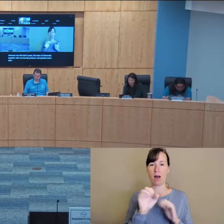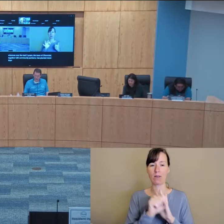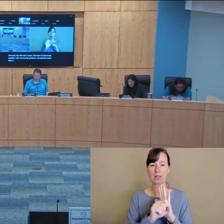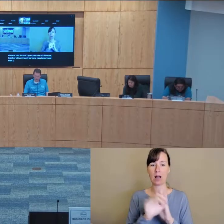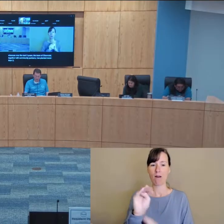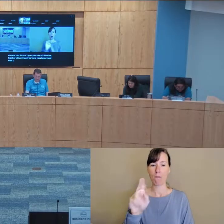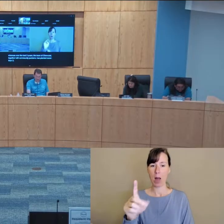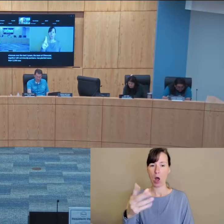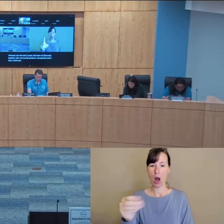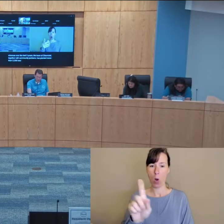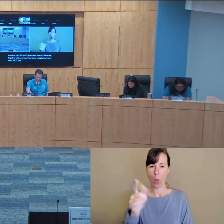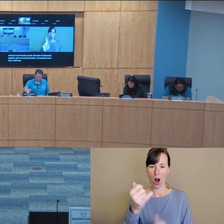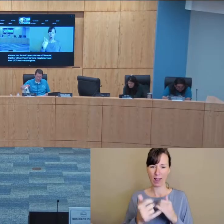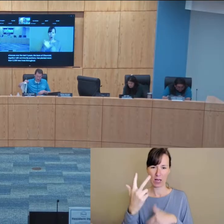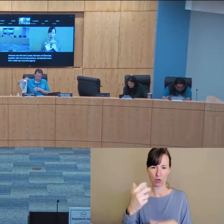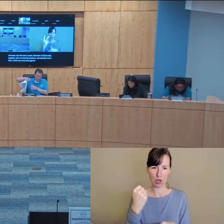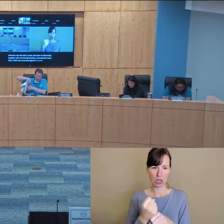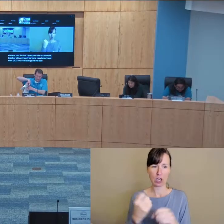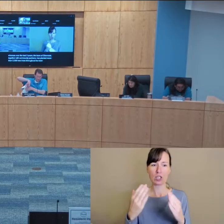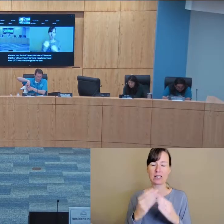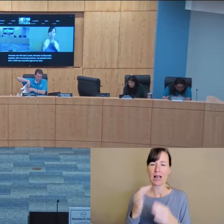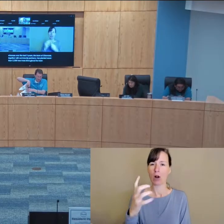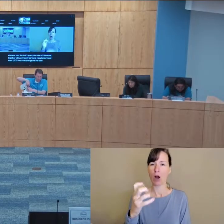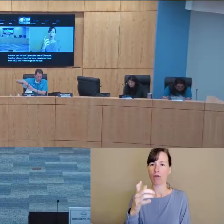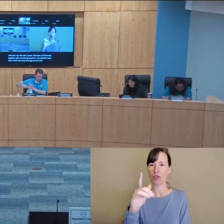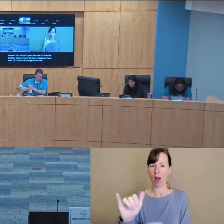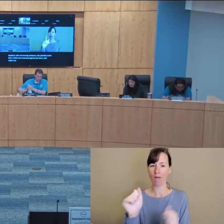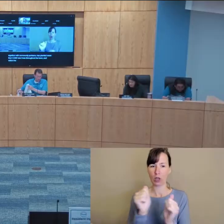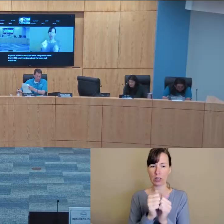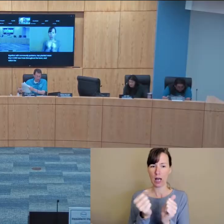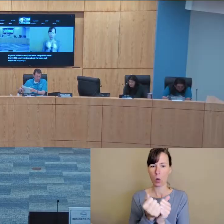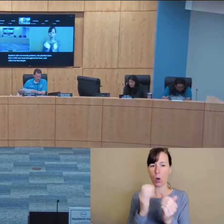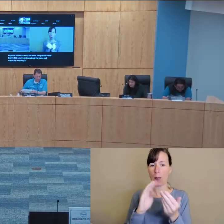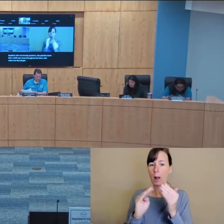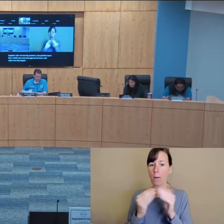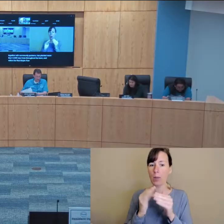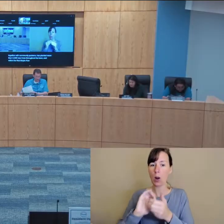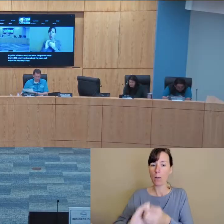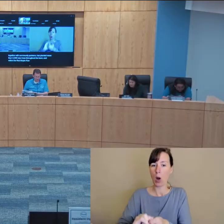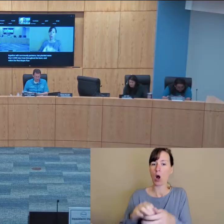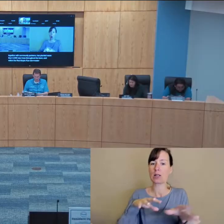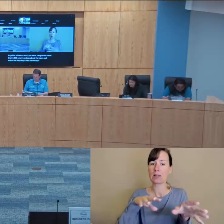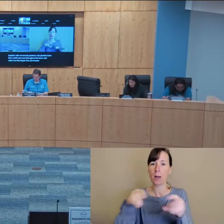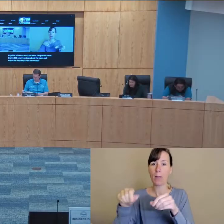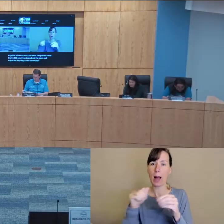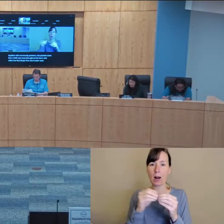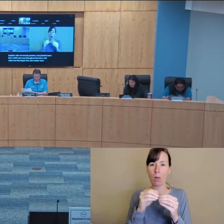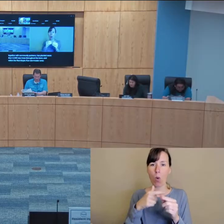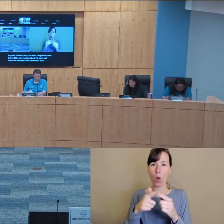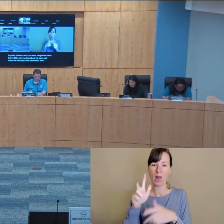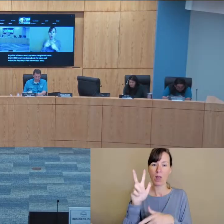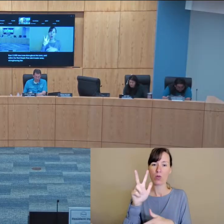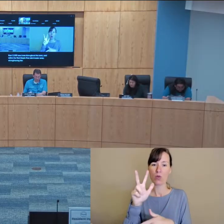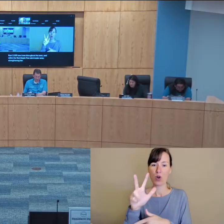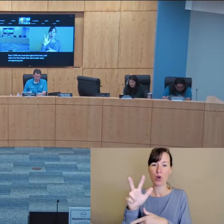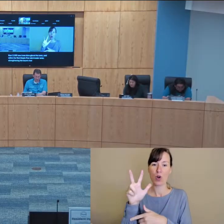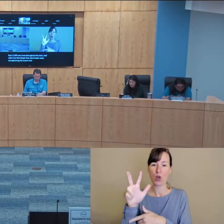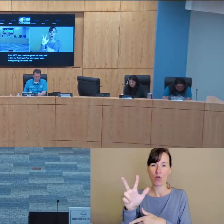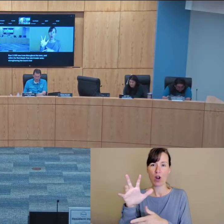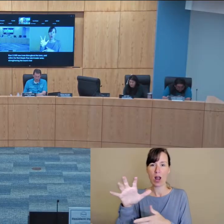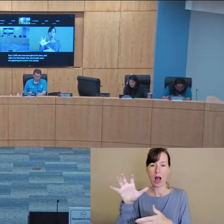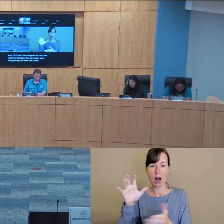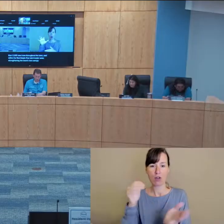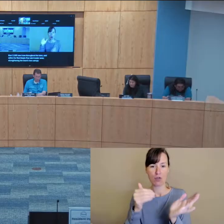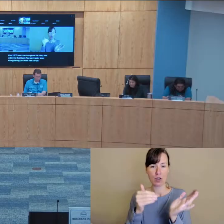new trees throughout the town and within the Red Maple Run stormwater area, strengthening the town's tree canopy